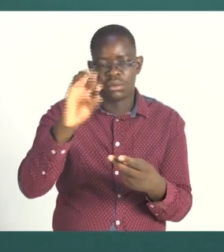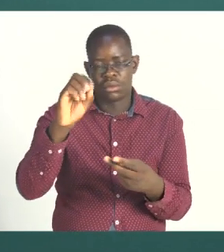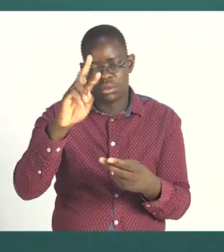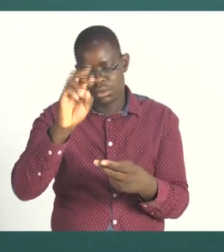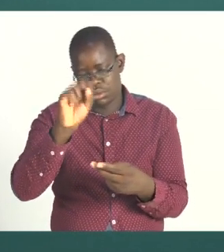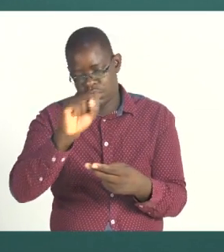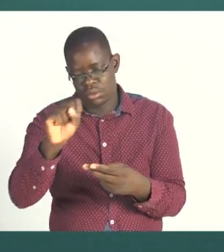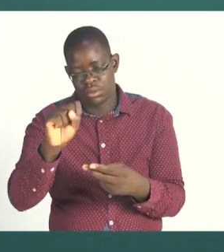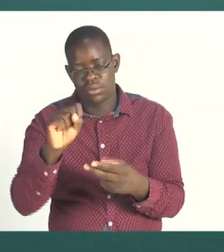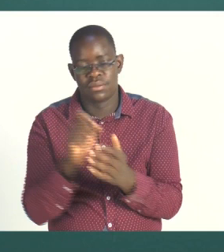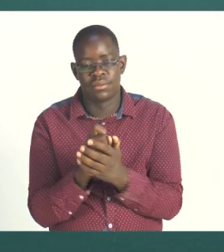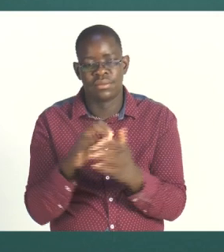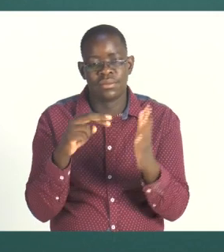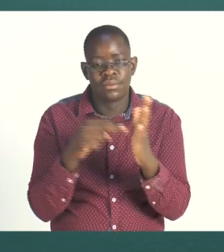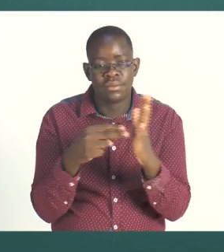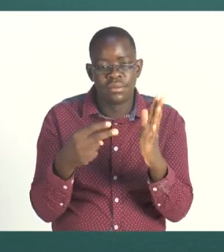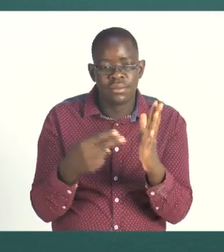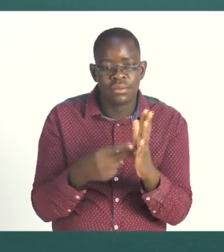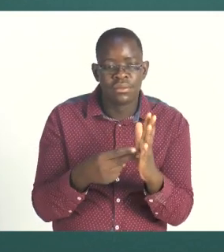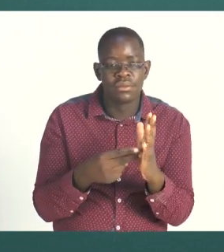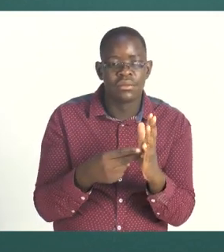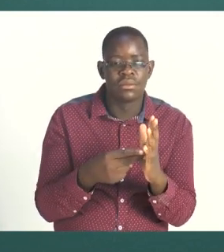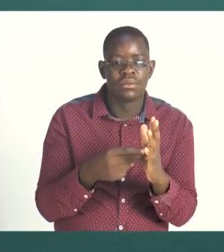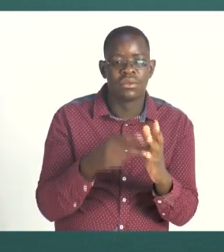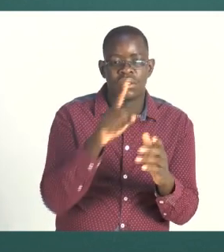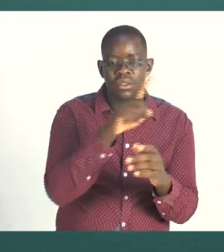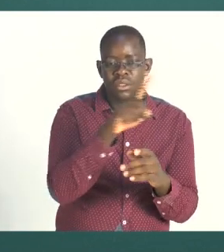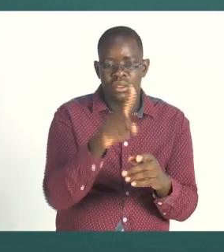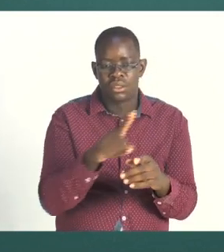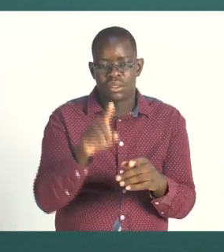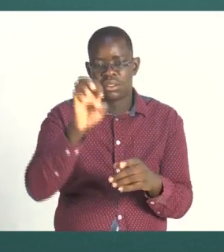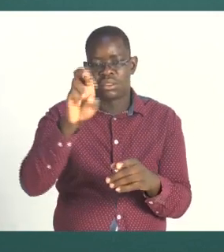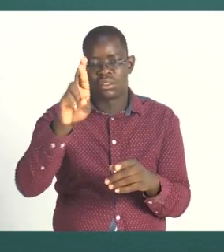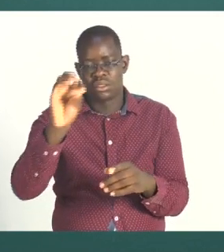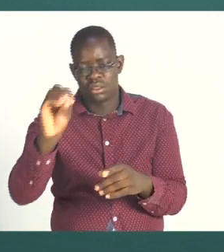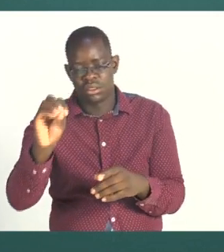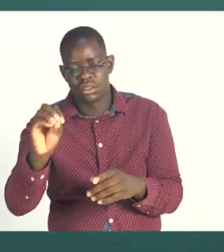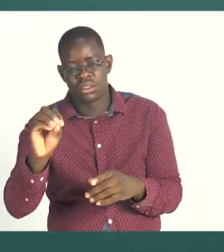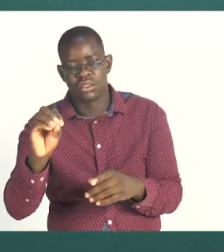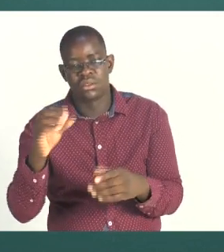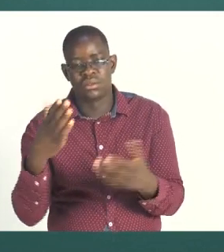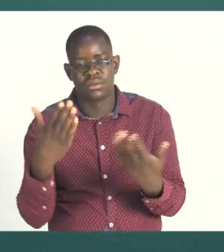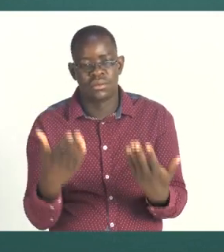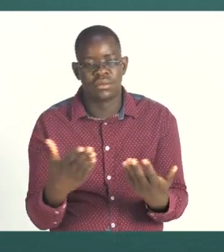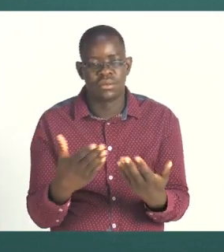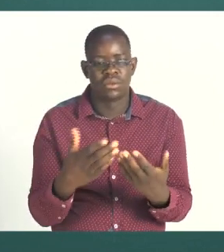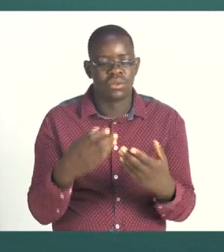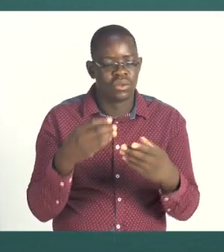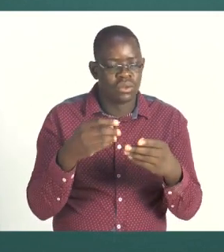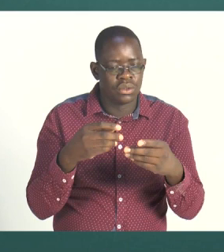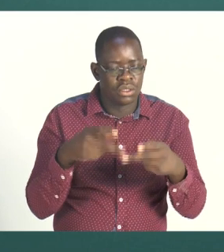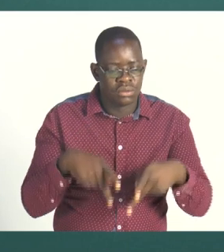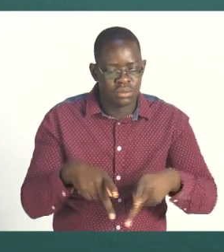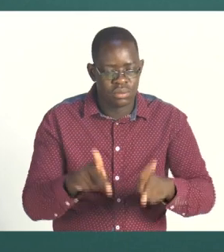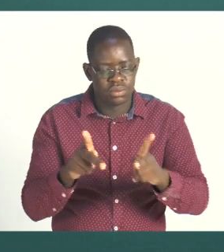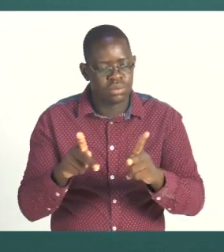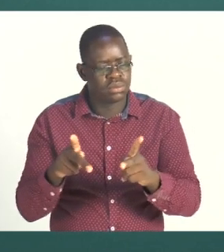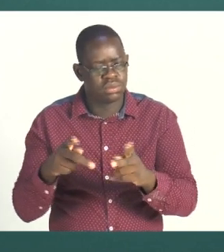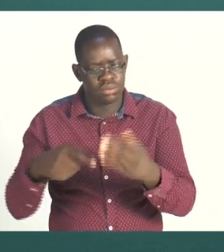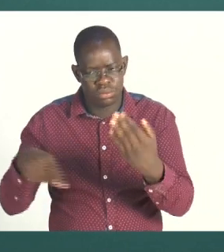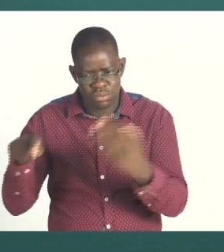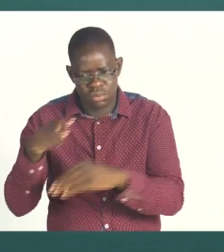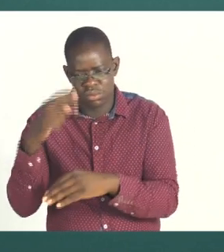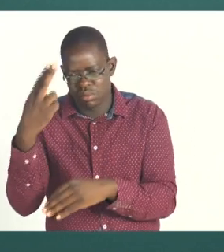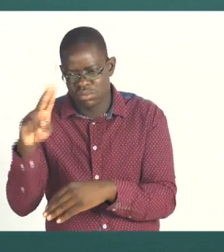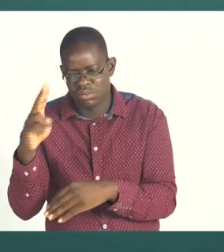kept in paddocks. And zero grazing is a system where animals are not allowed to graze in paddocks,